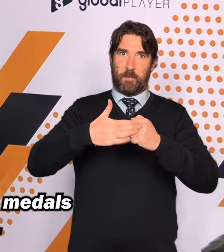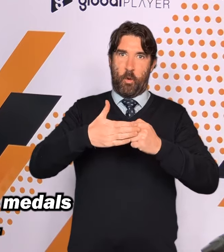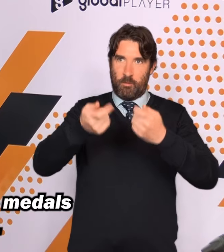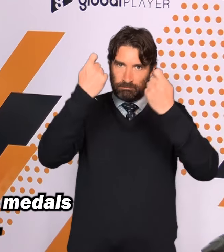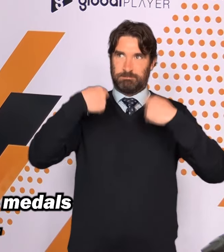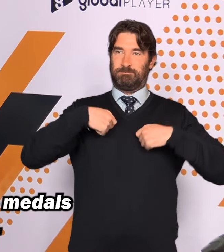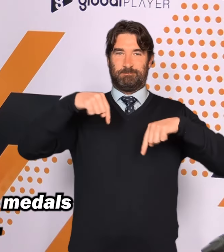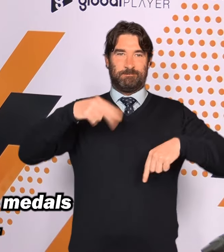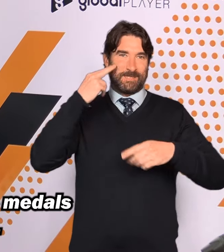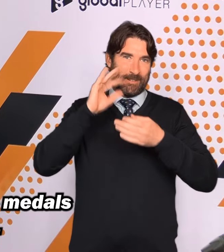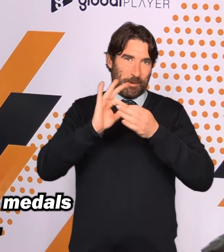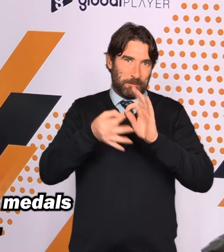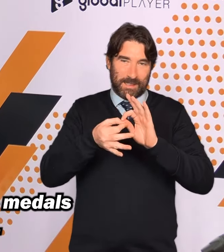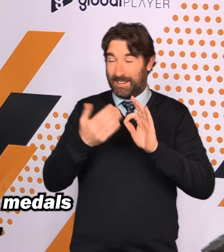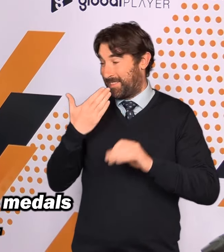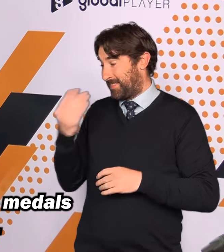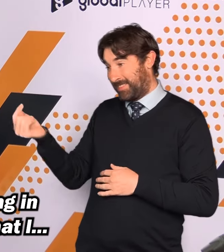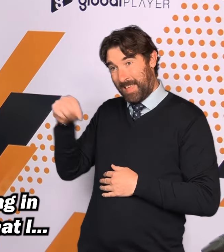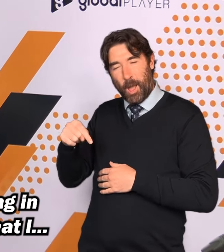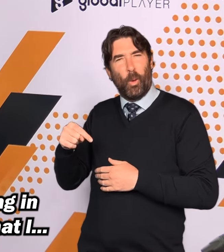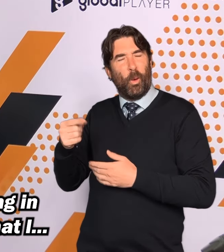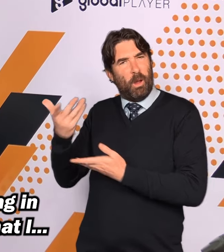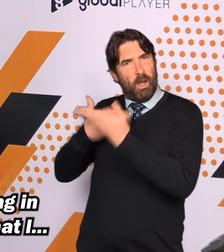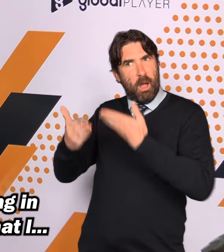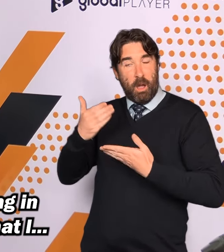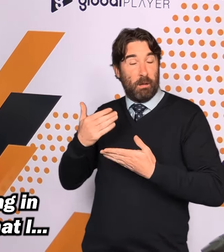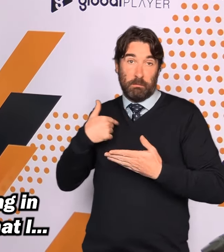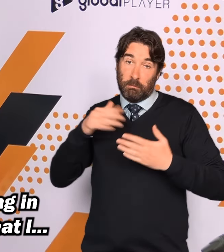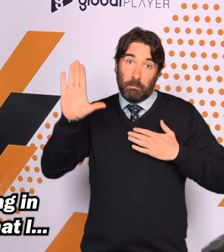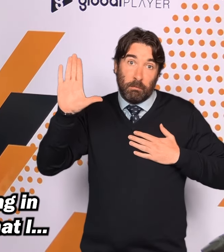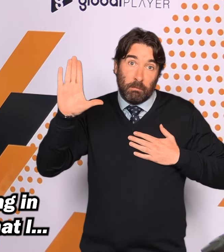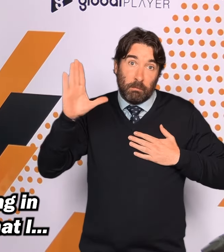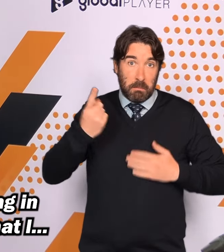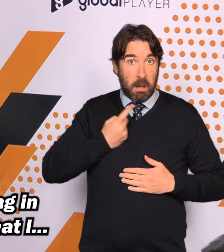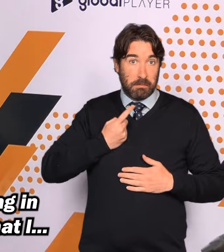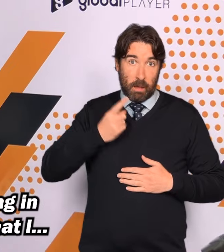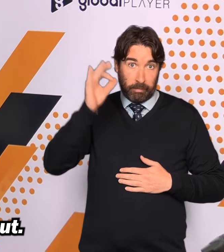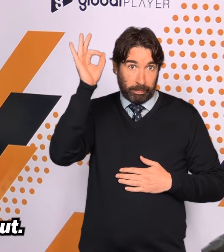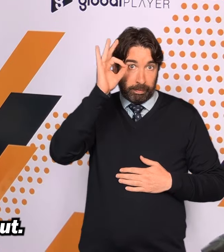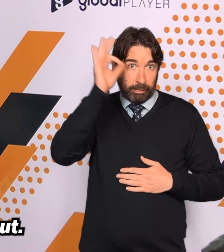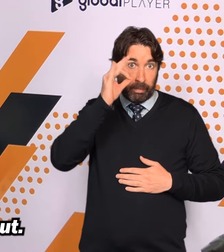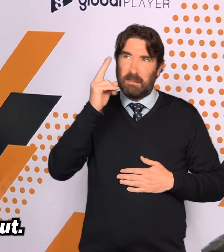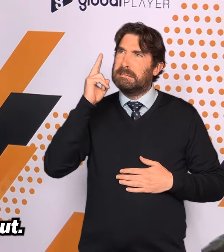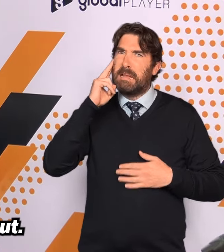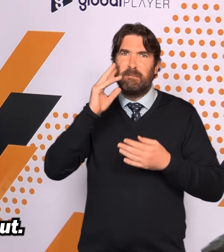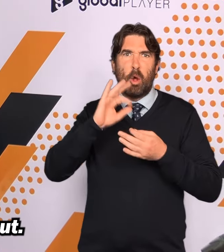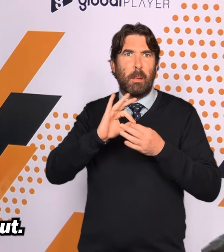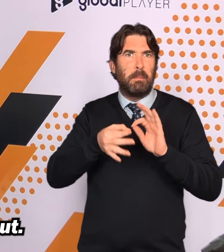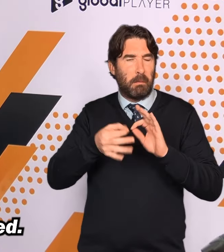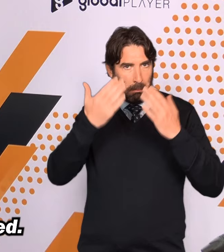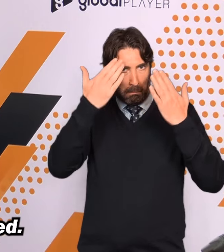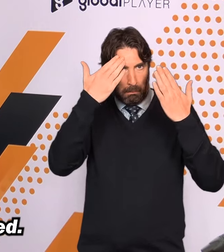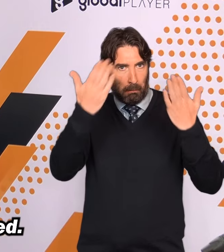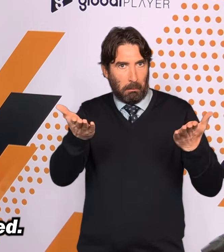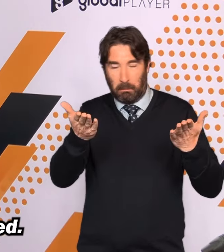he will be going for more medals at this Deaflympics. Thanks so much for coming in to chat about something that I'll be honest, I was quite ignorant